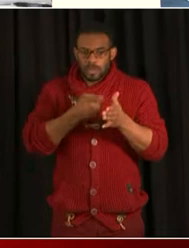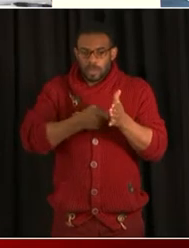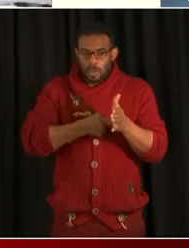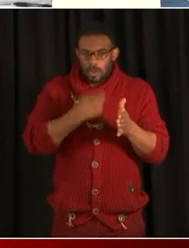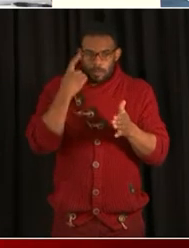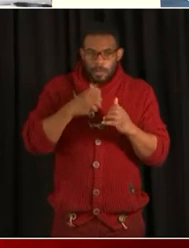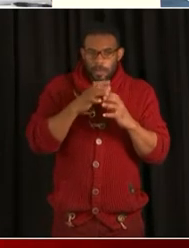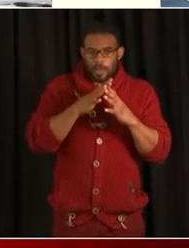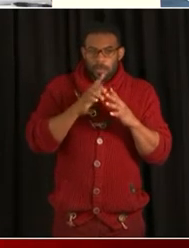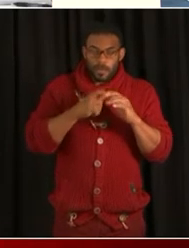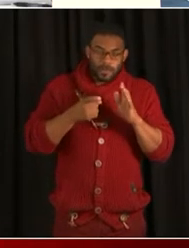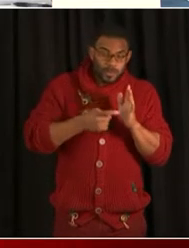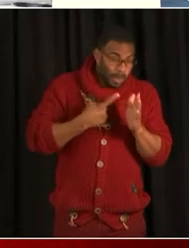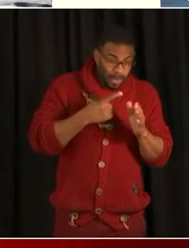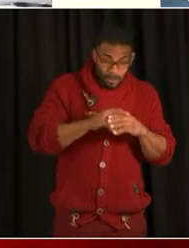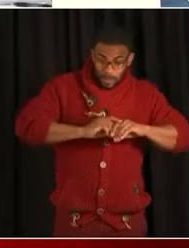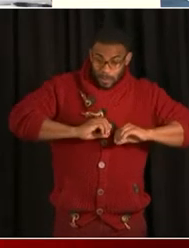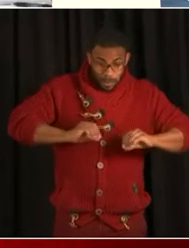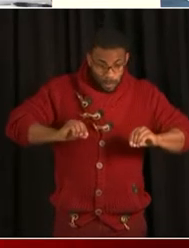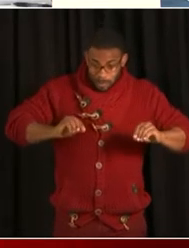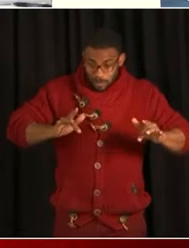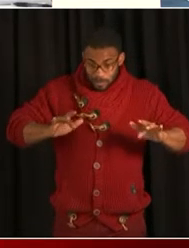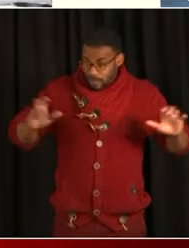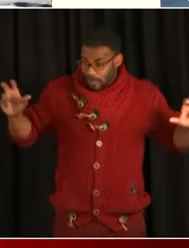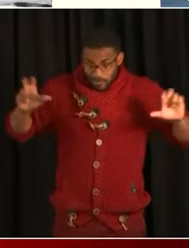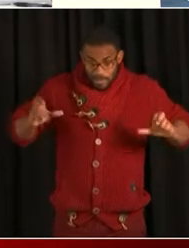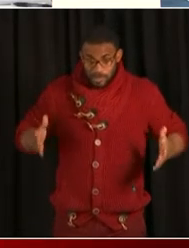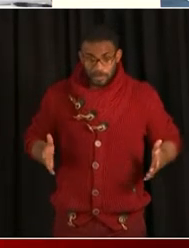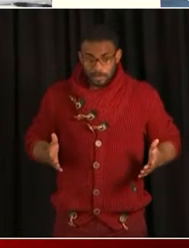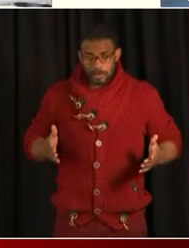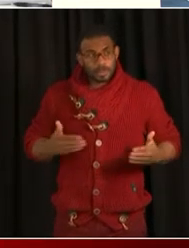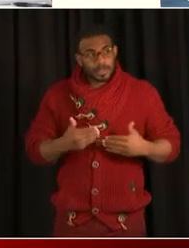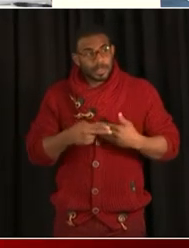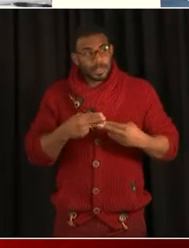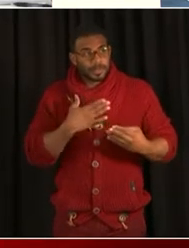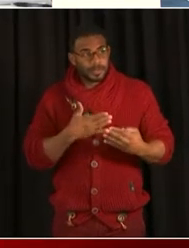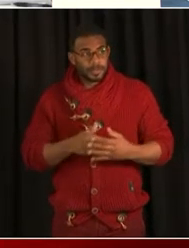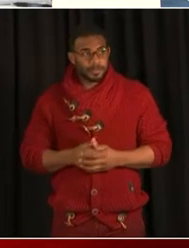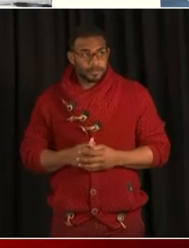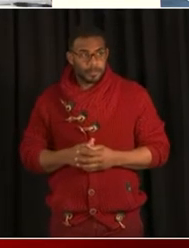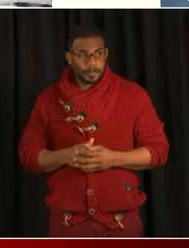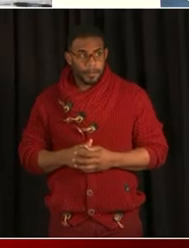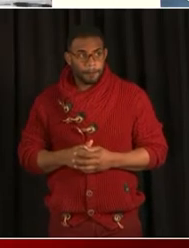spaces from scratch with no loans and no investors. Next slide.